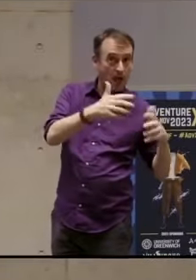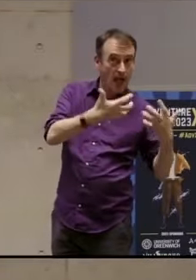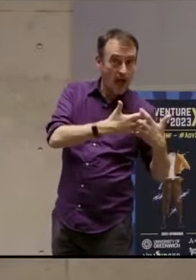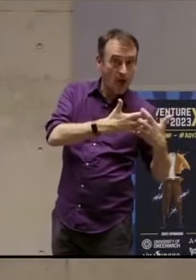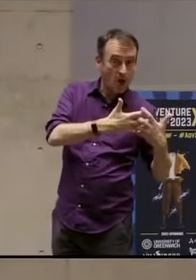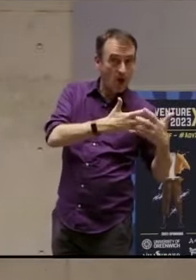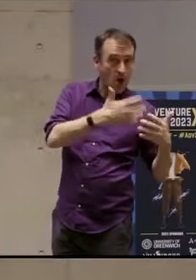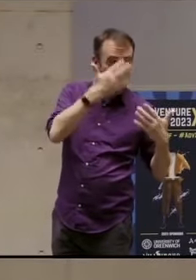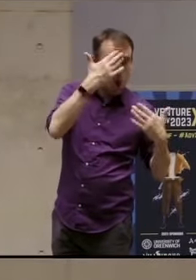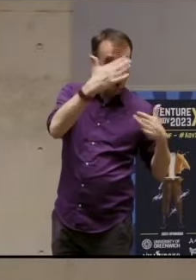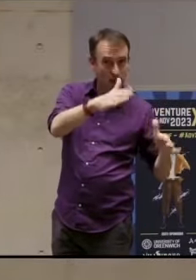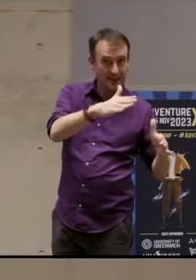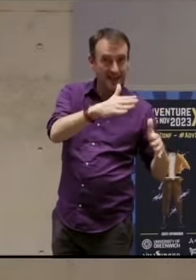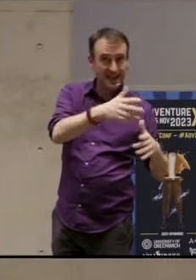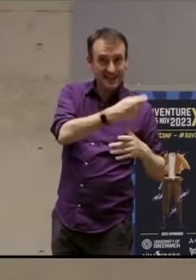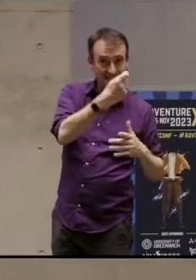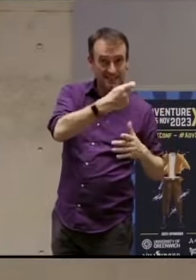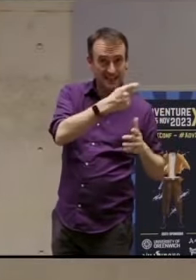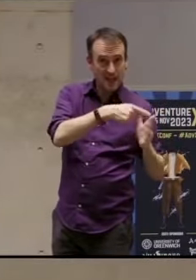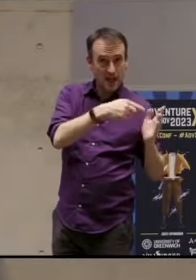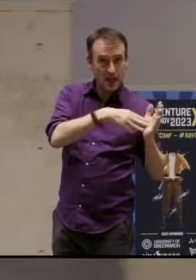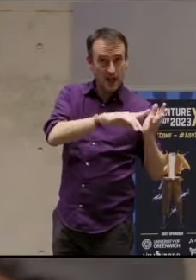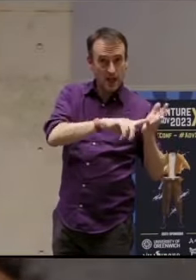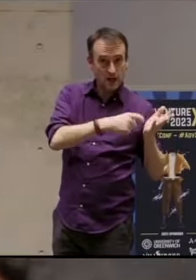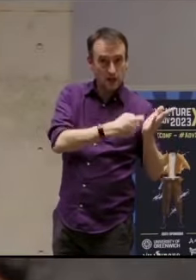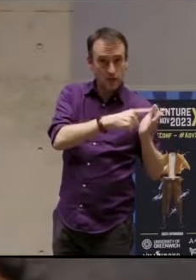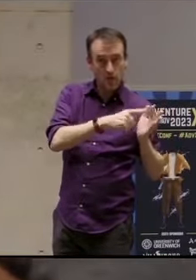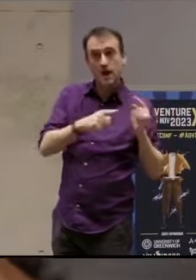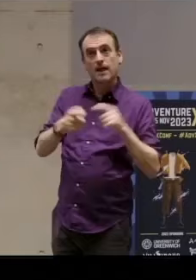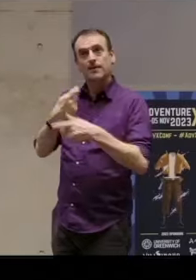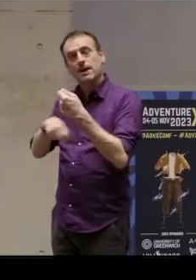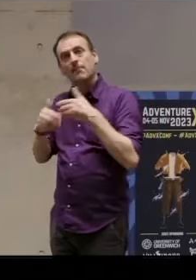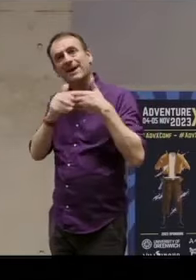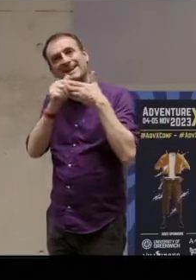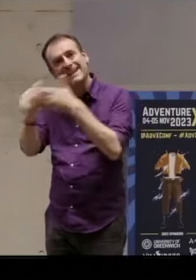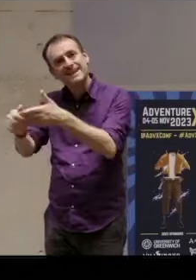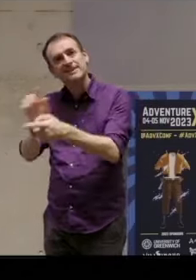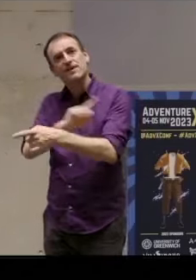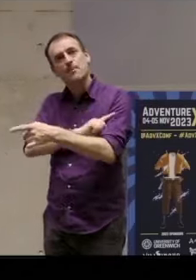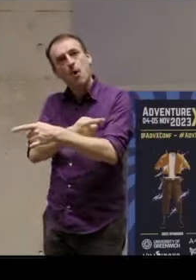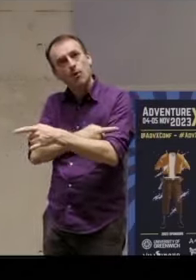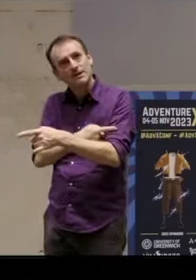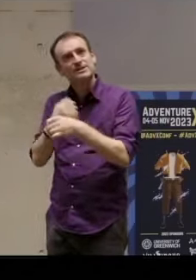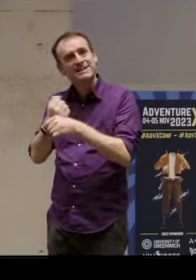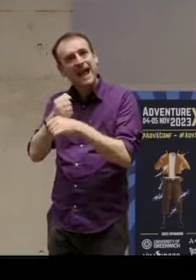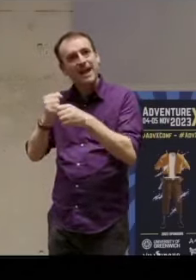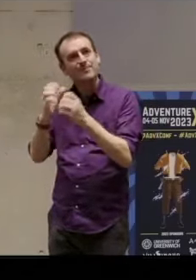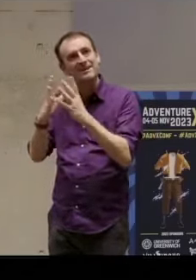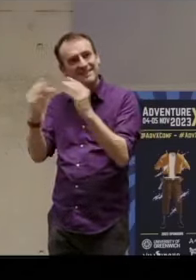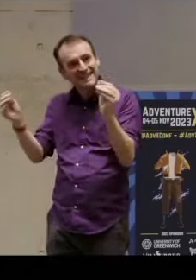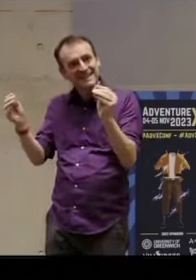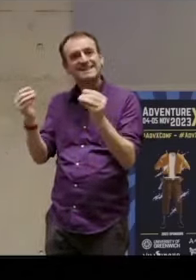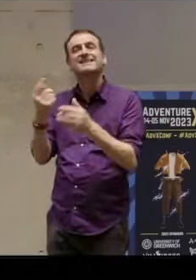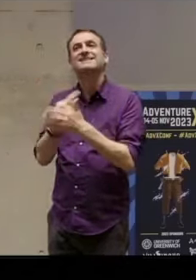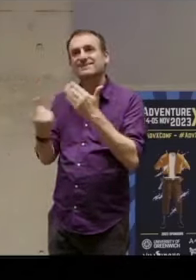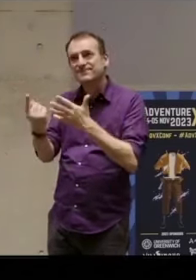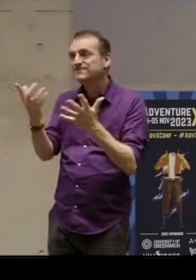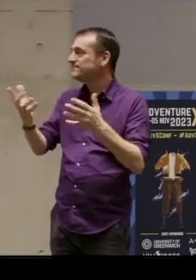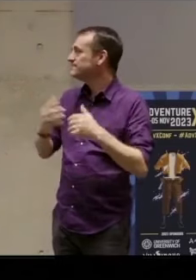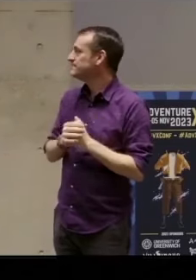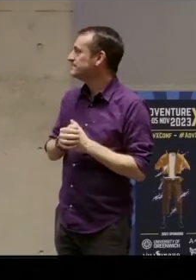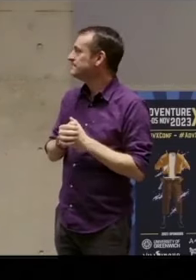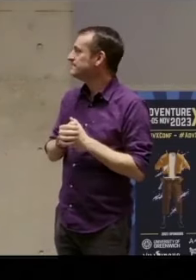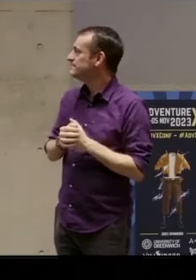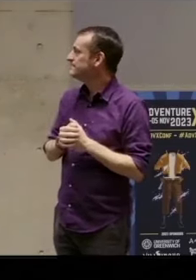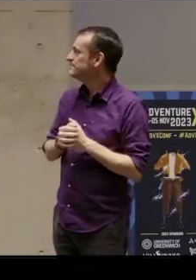are actually the pioneers of Polish in the scene. Gregor is now and still the head of 11-bit studios known